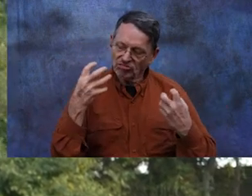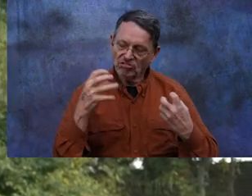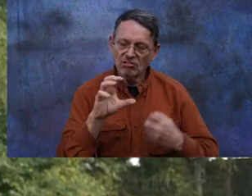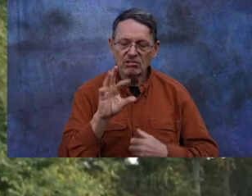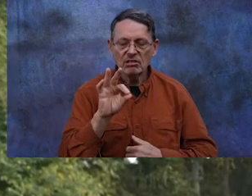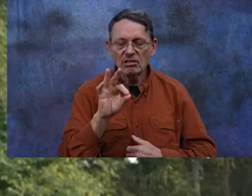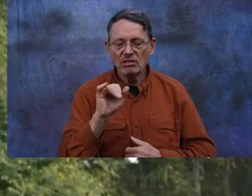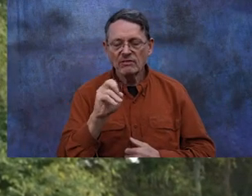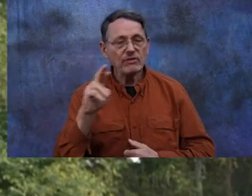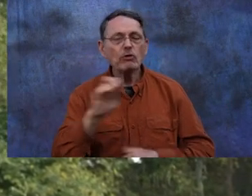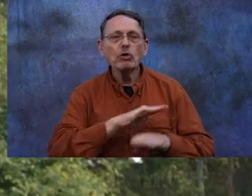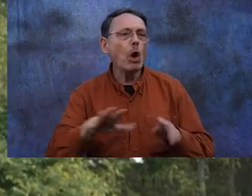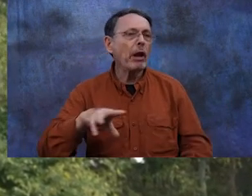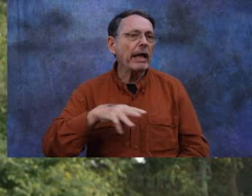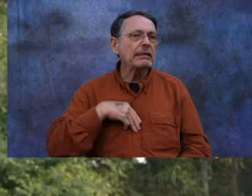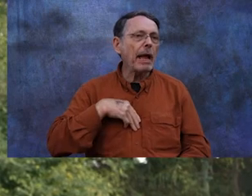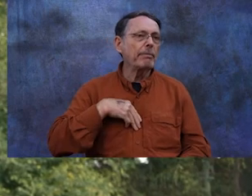accept defeat